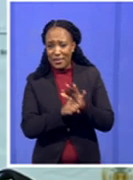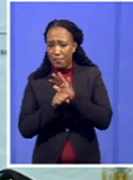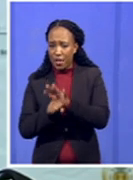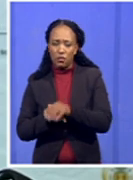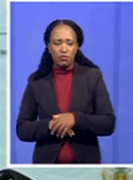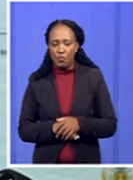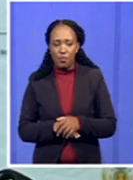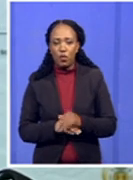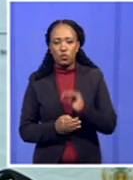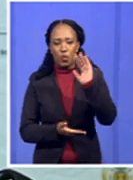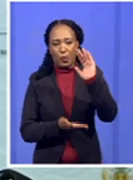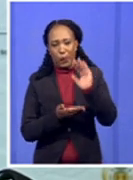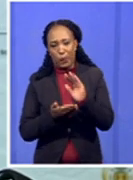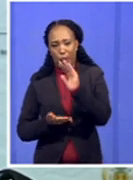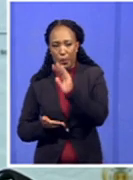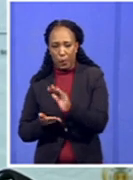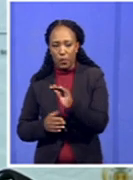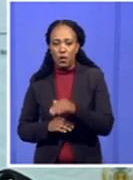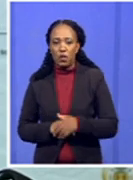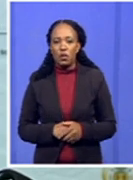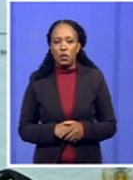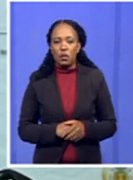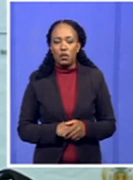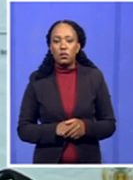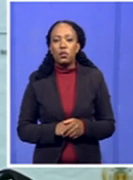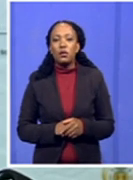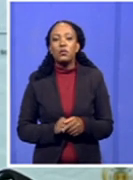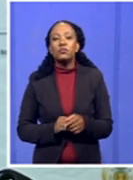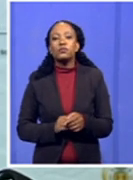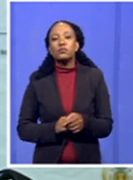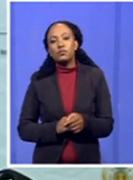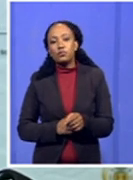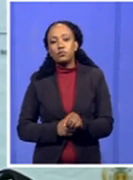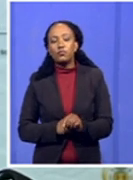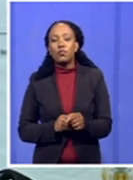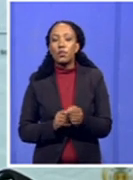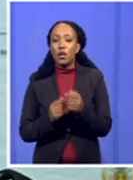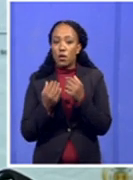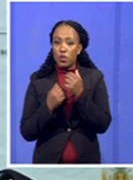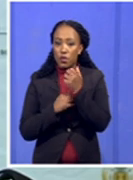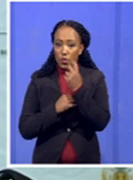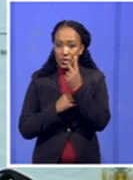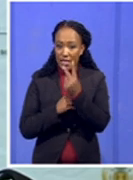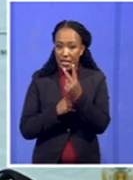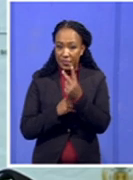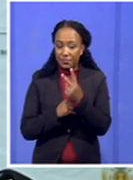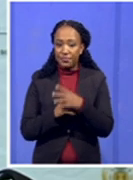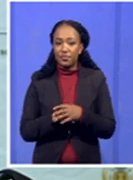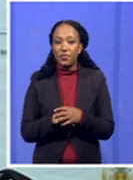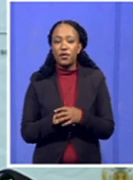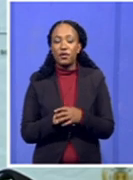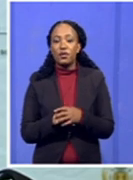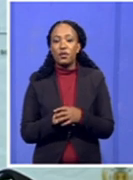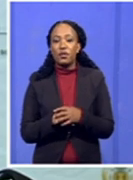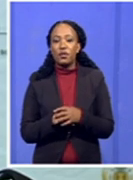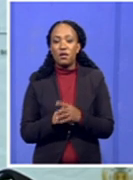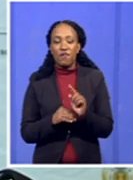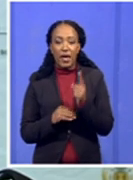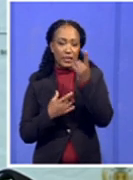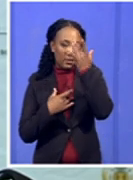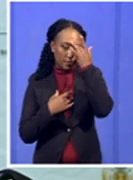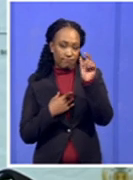So as we have seen, the first group of patients have already been moved in. So the number of clinicians